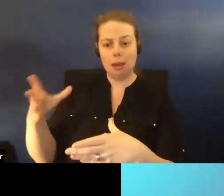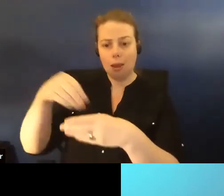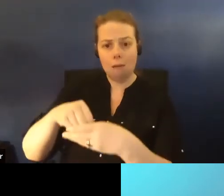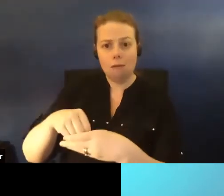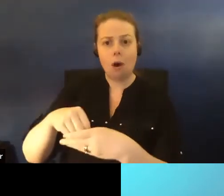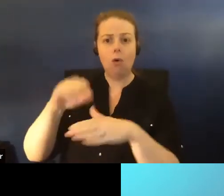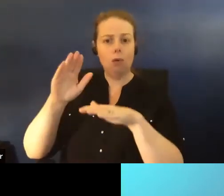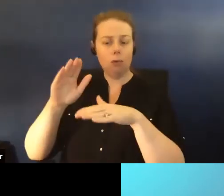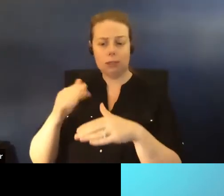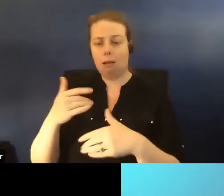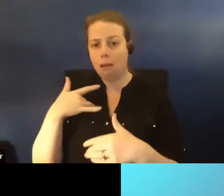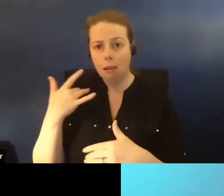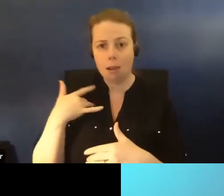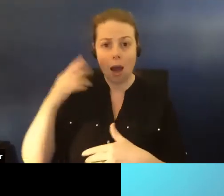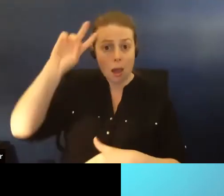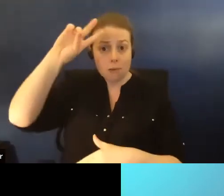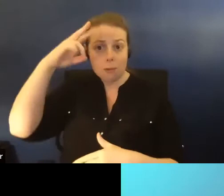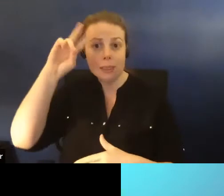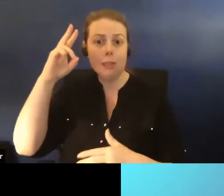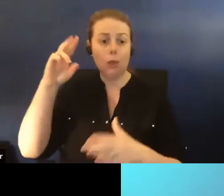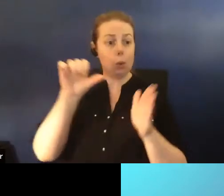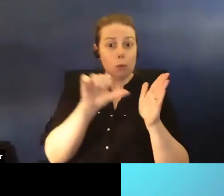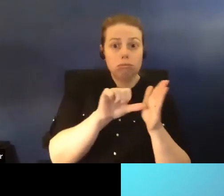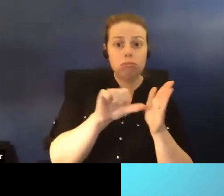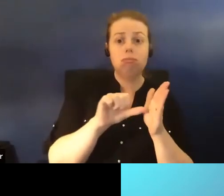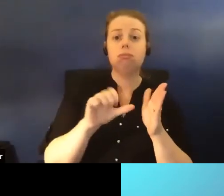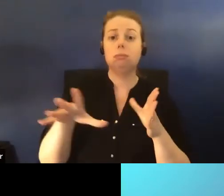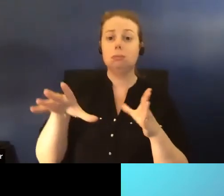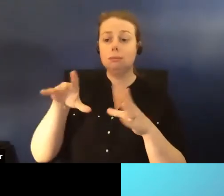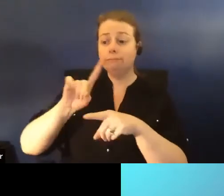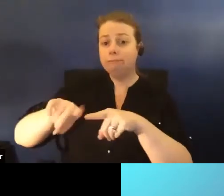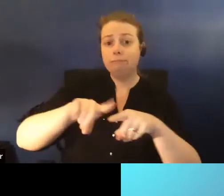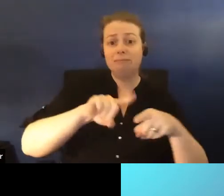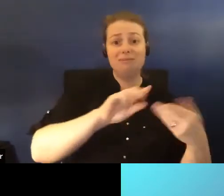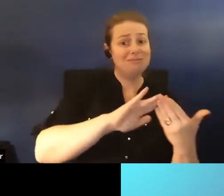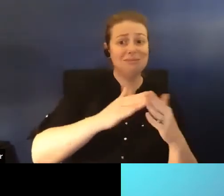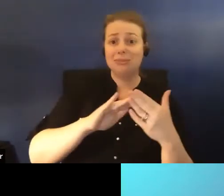cultural participants in all aspects of community life.